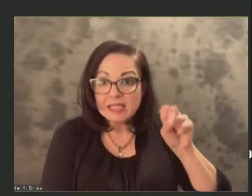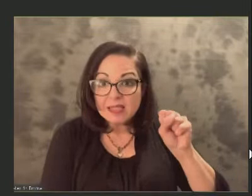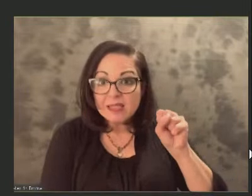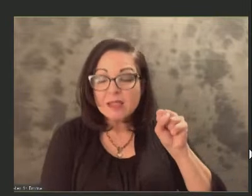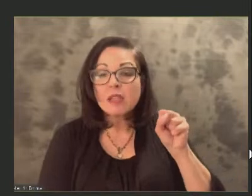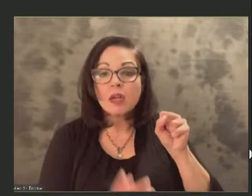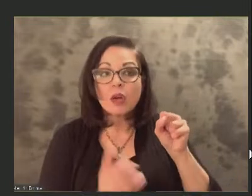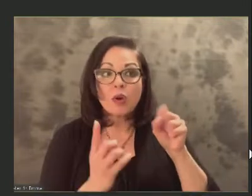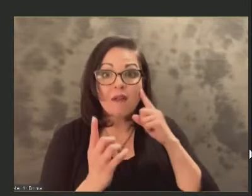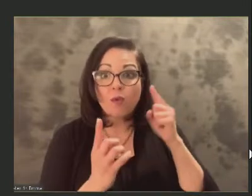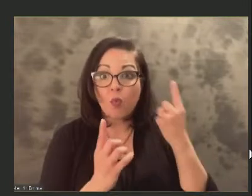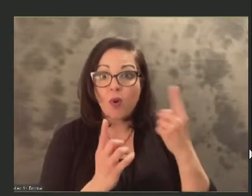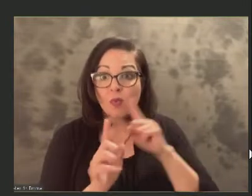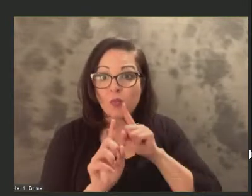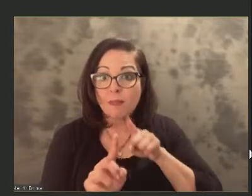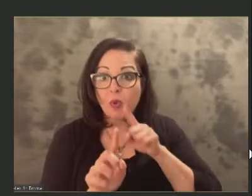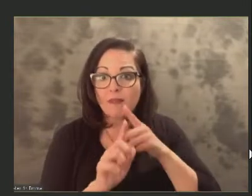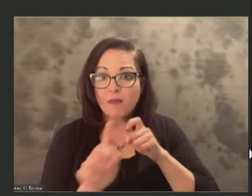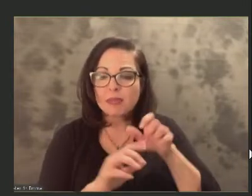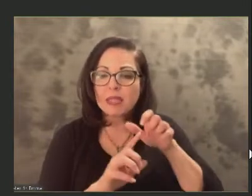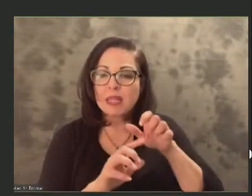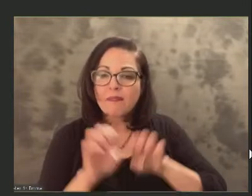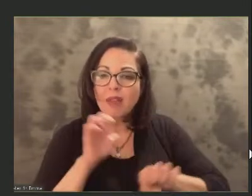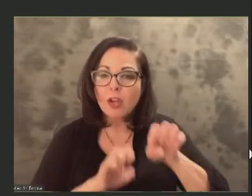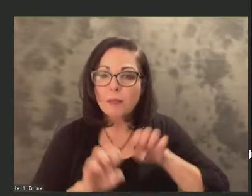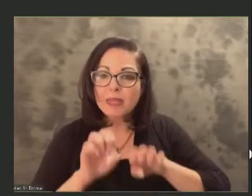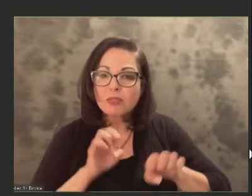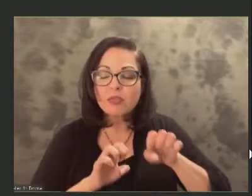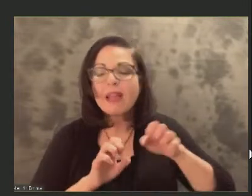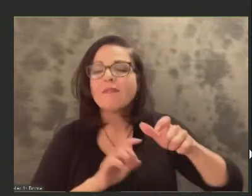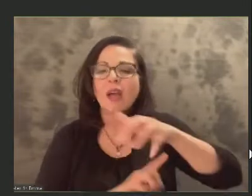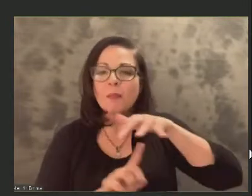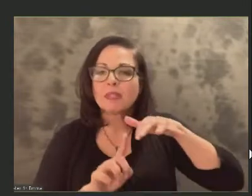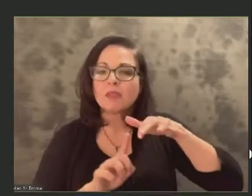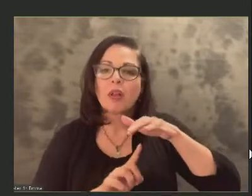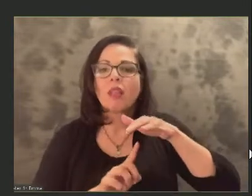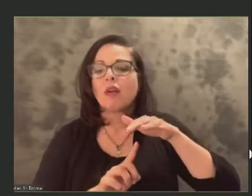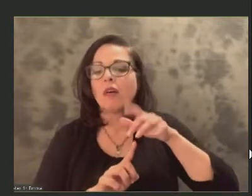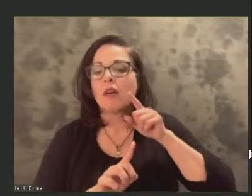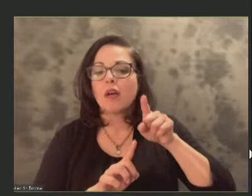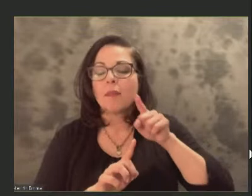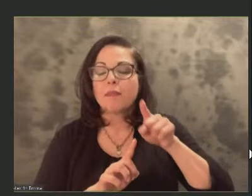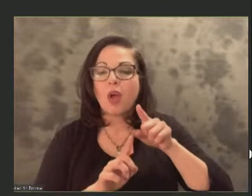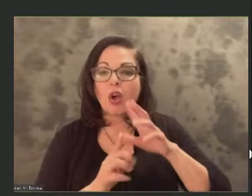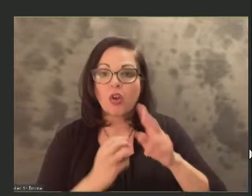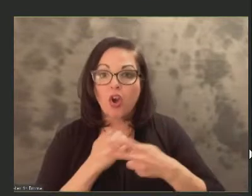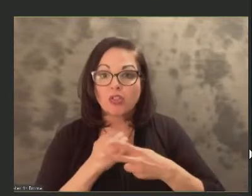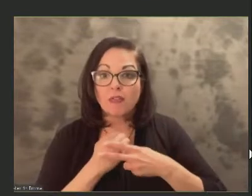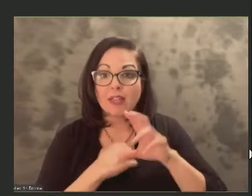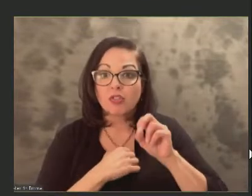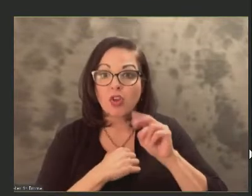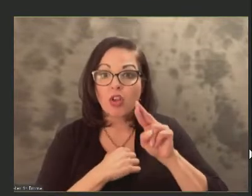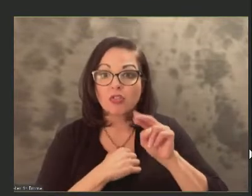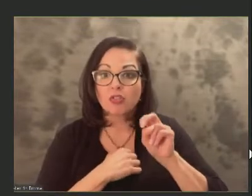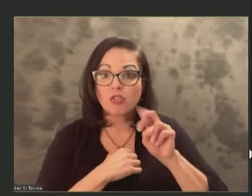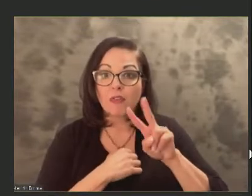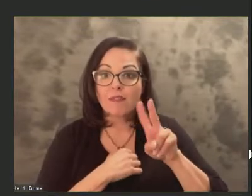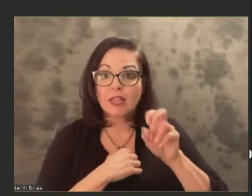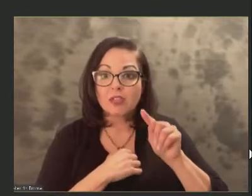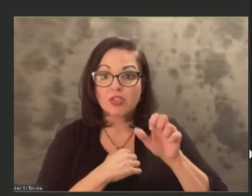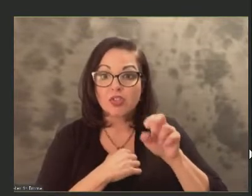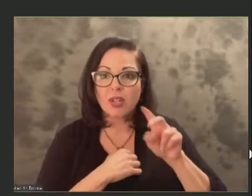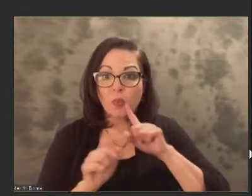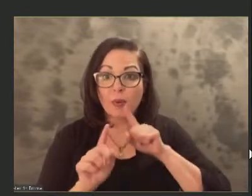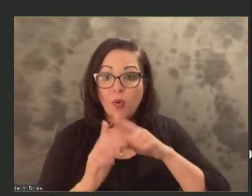In a report by the Environmental Conservation, that over 3,000 Alaska rural homes and